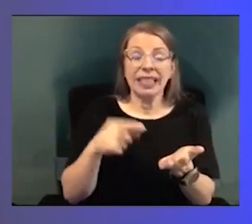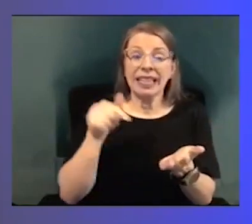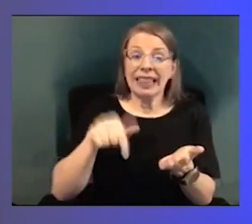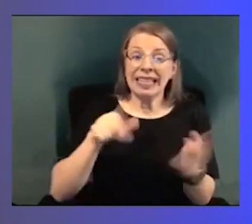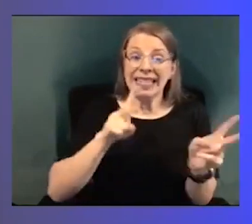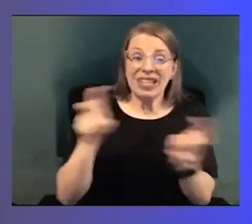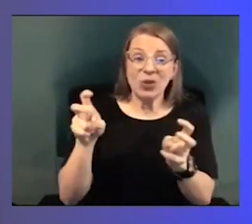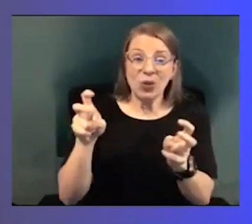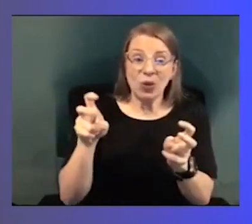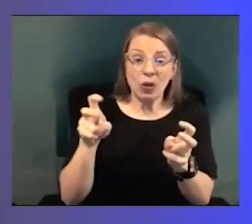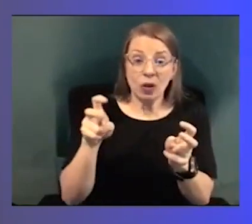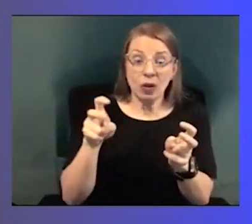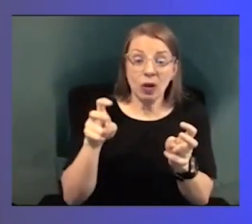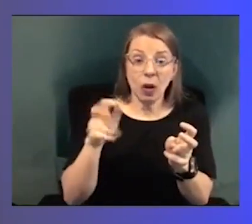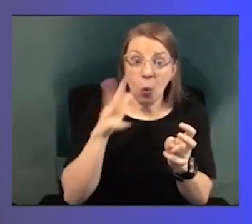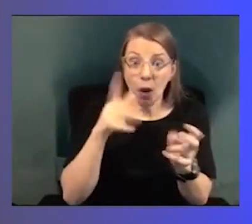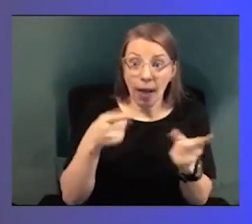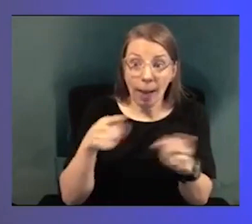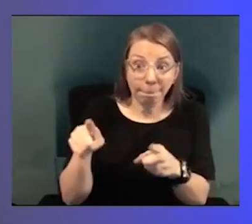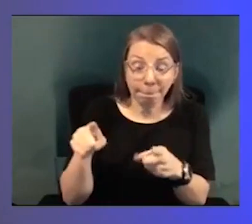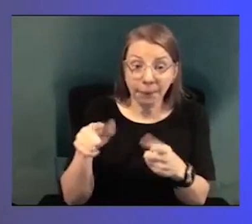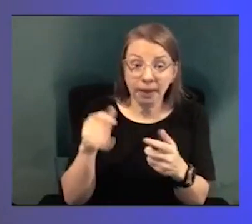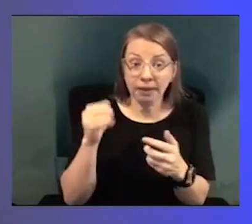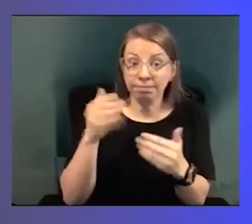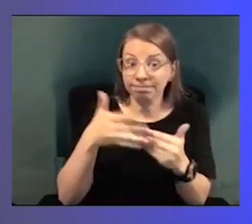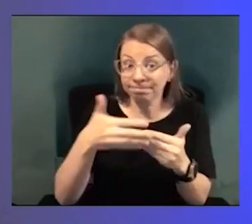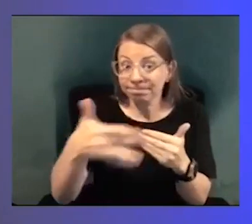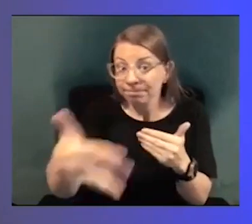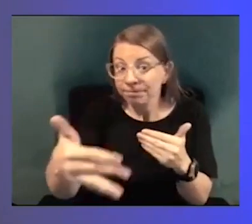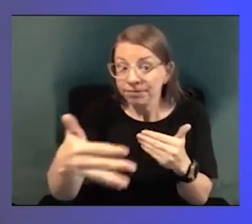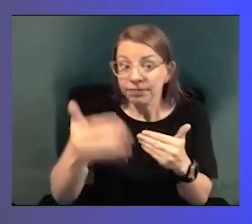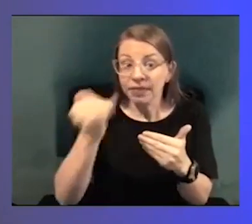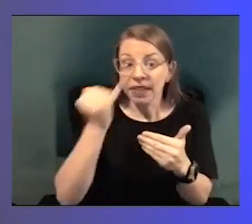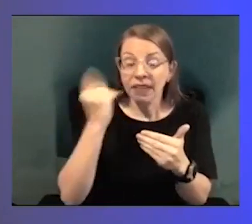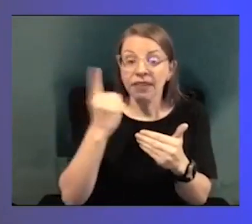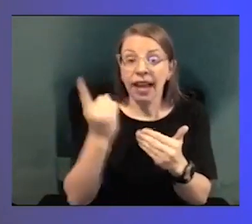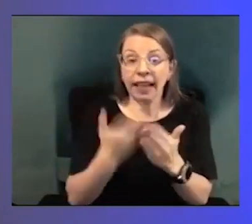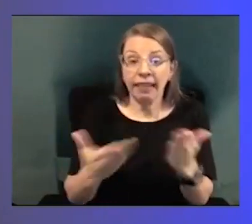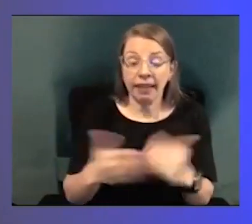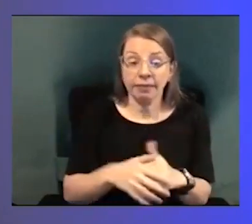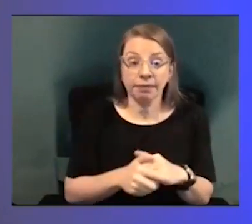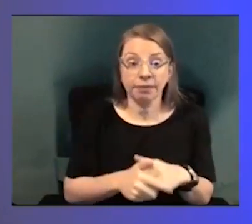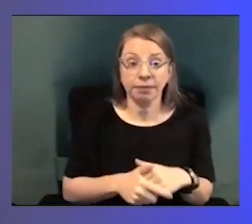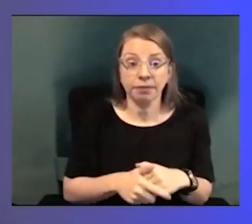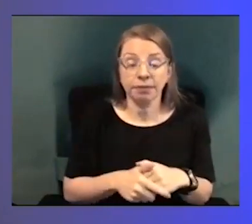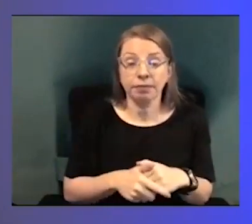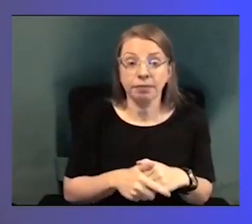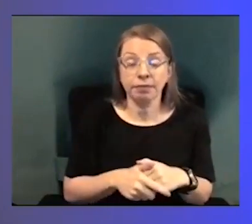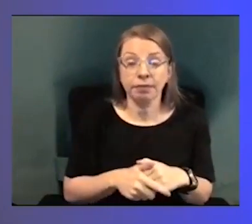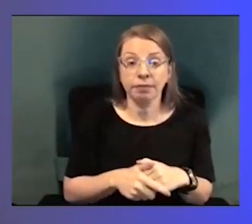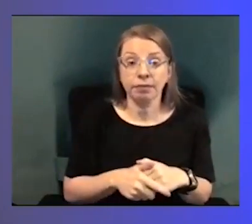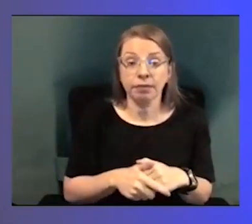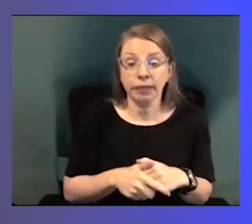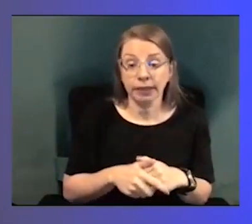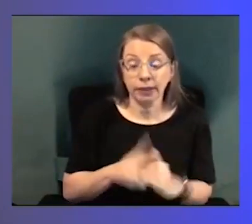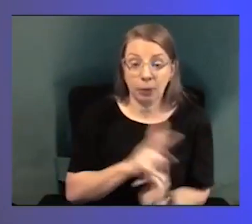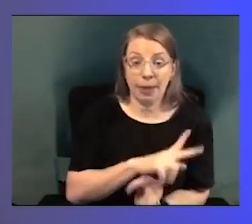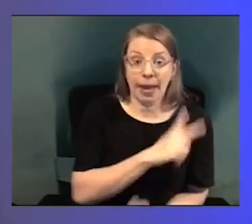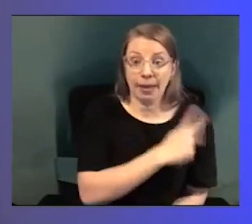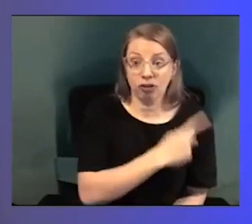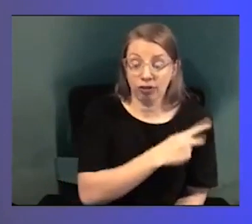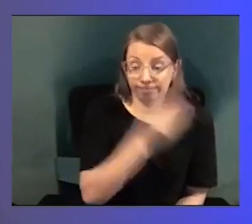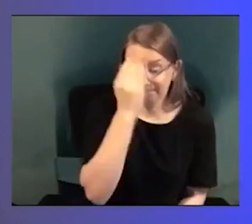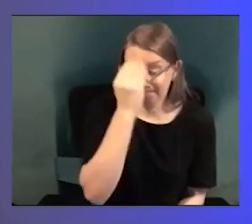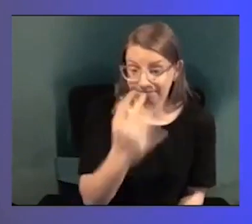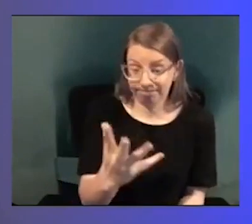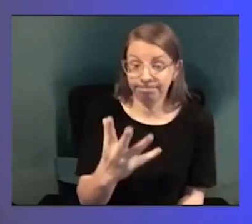going to be done, if anything. So we give that information to patients up front. to really help them. And again, how